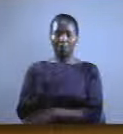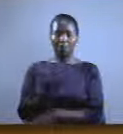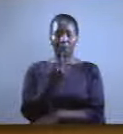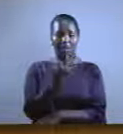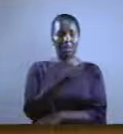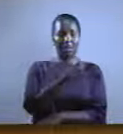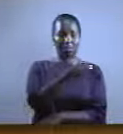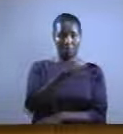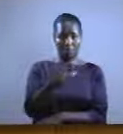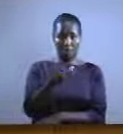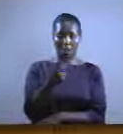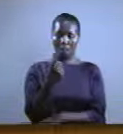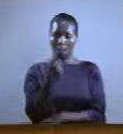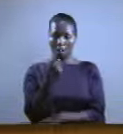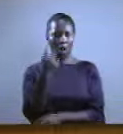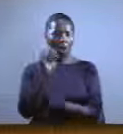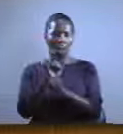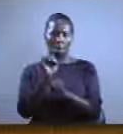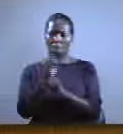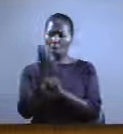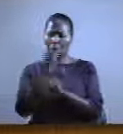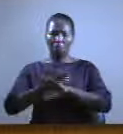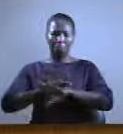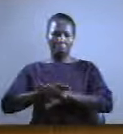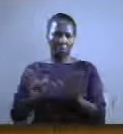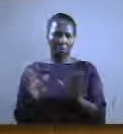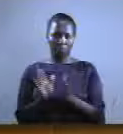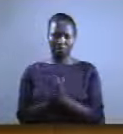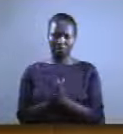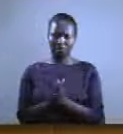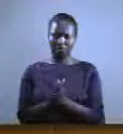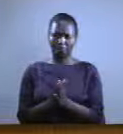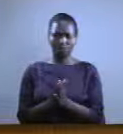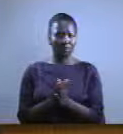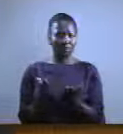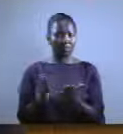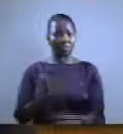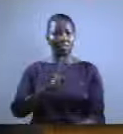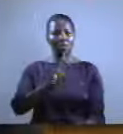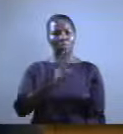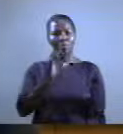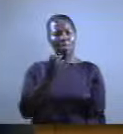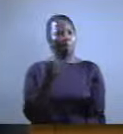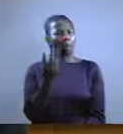force have given up looking for work. What could the number in the Western Cape be?